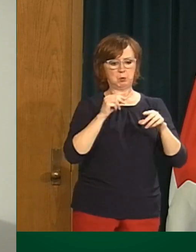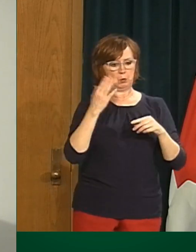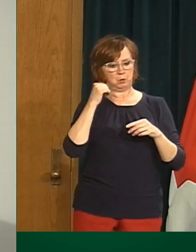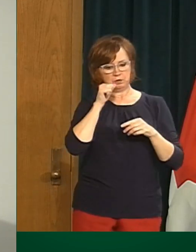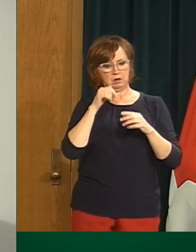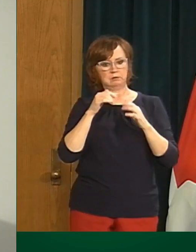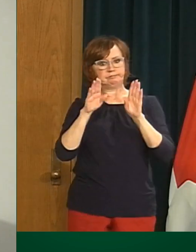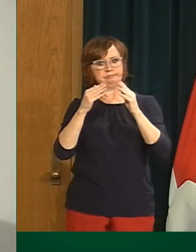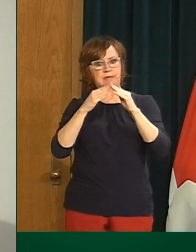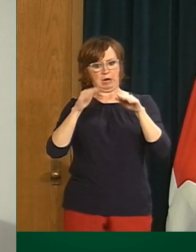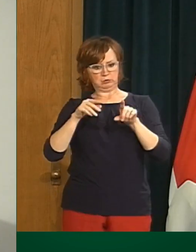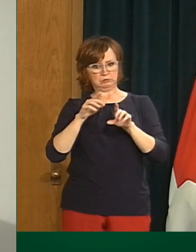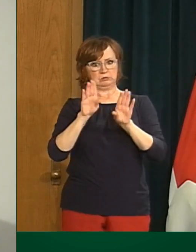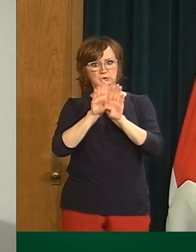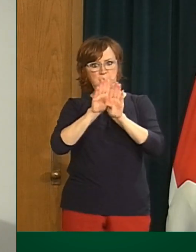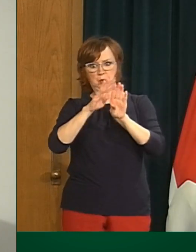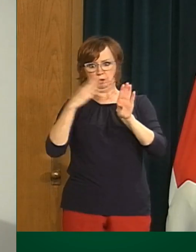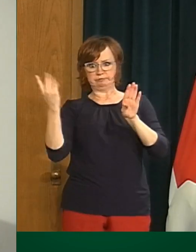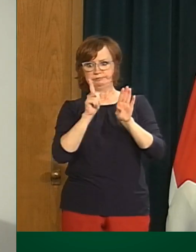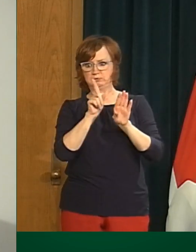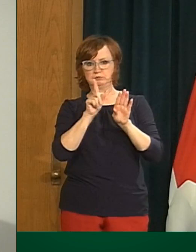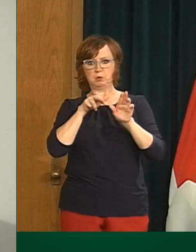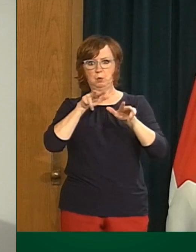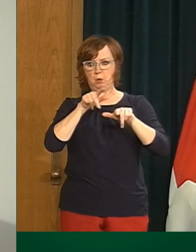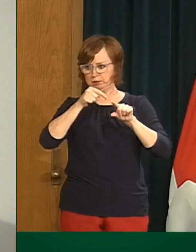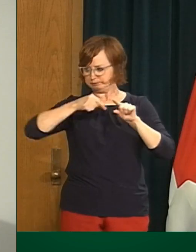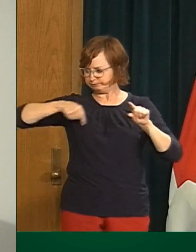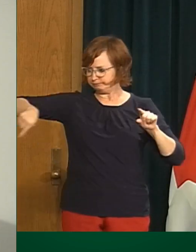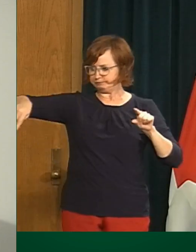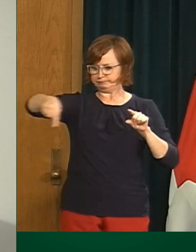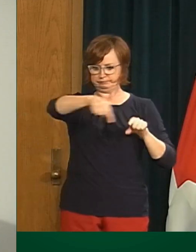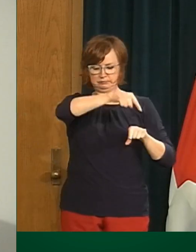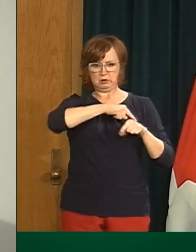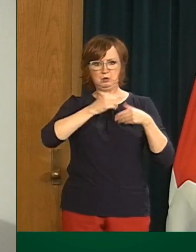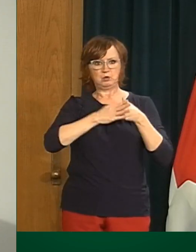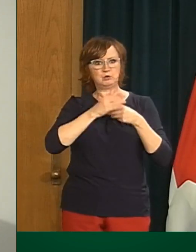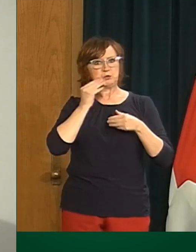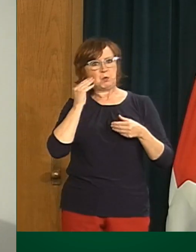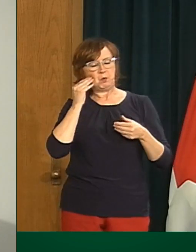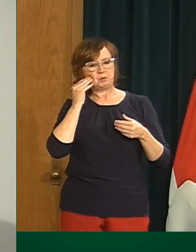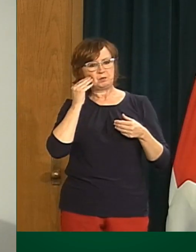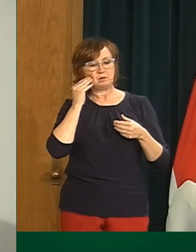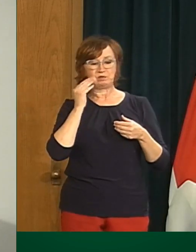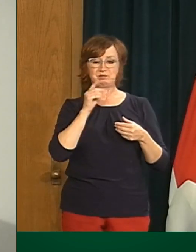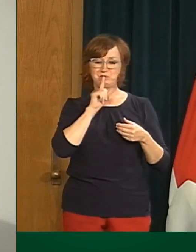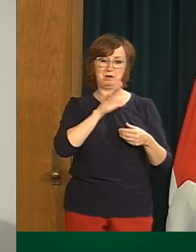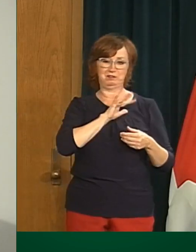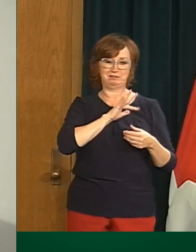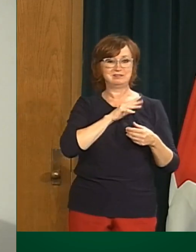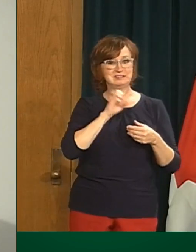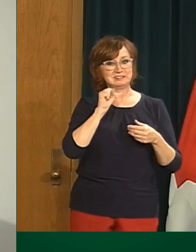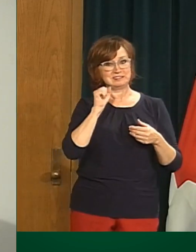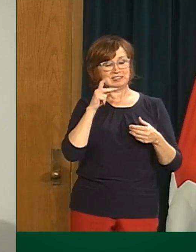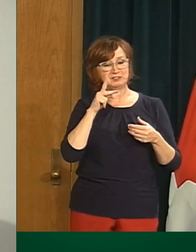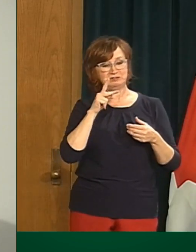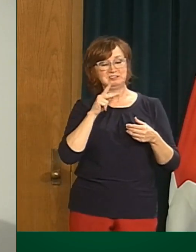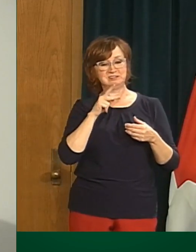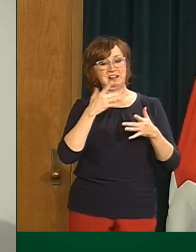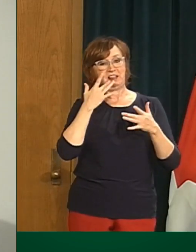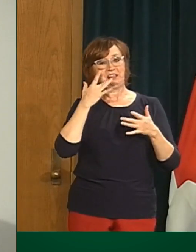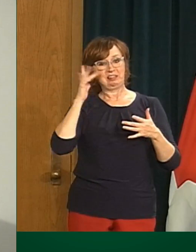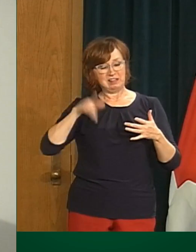in Saskatchewan that we have wide open spaces even in our urban centers, and we need to use that opportunity to maintain our physical